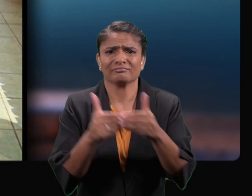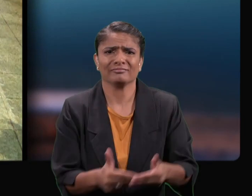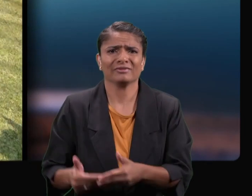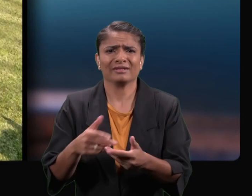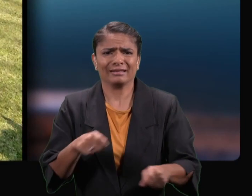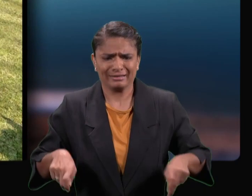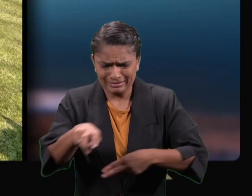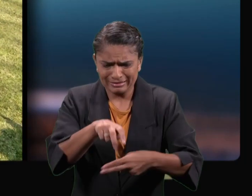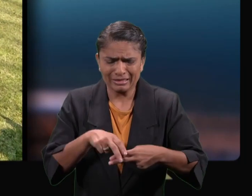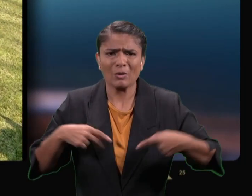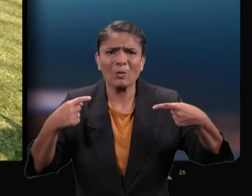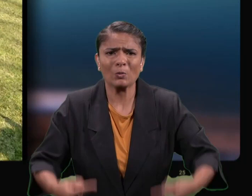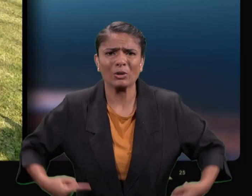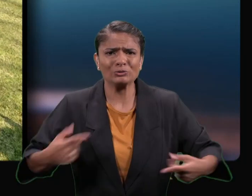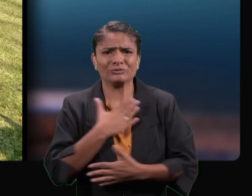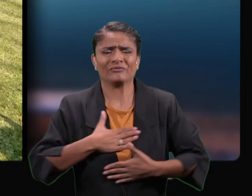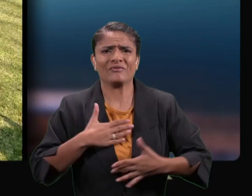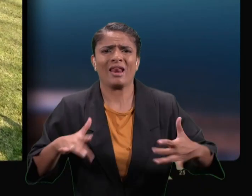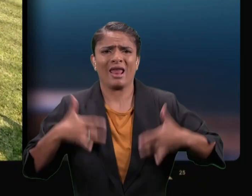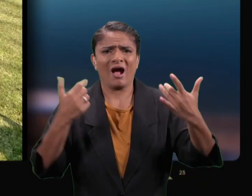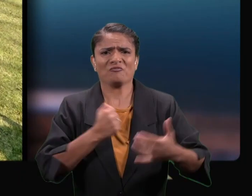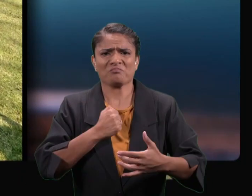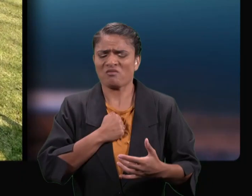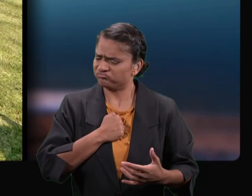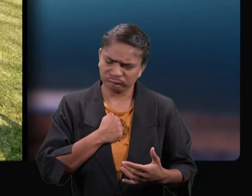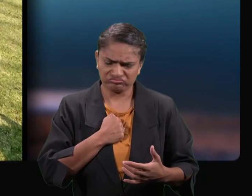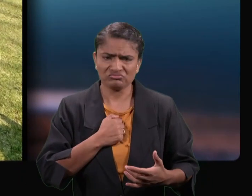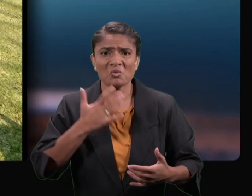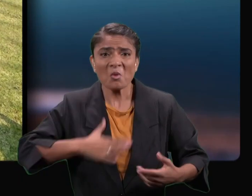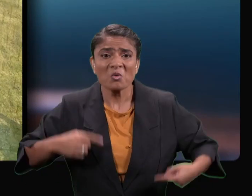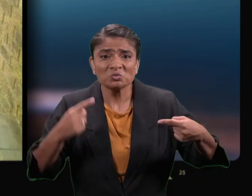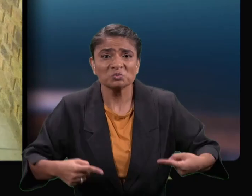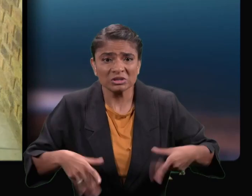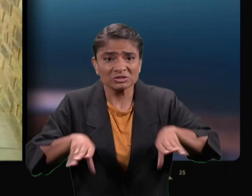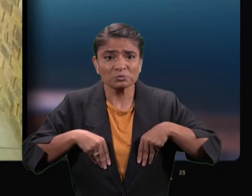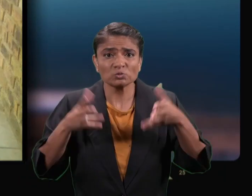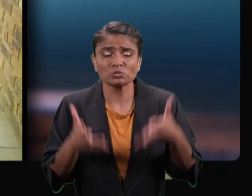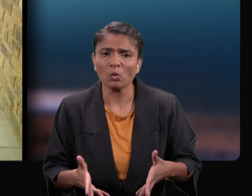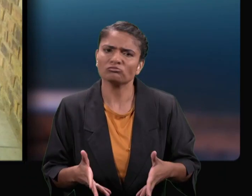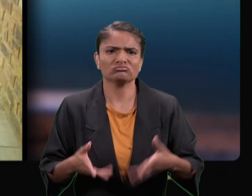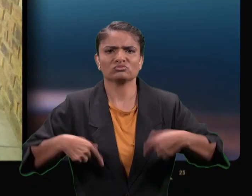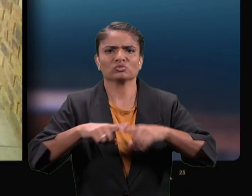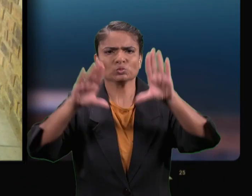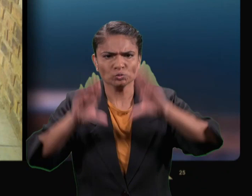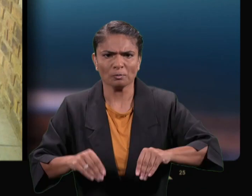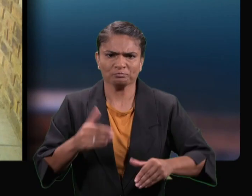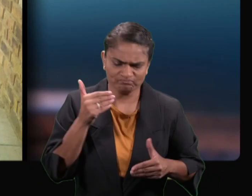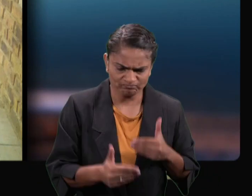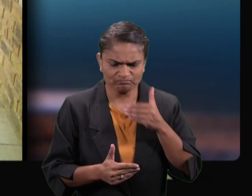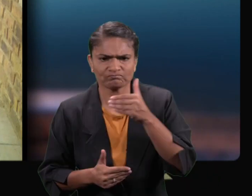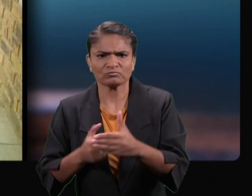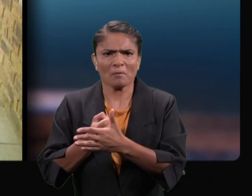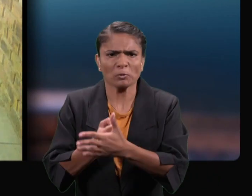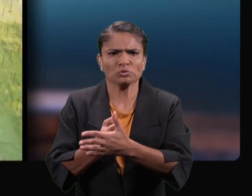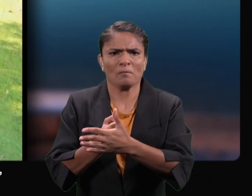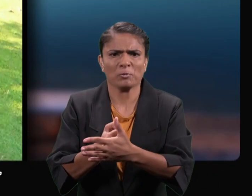to a wheelchair was massively challenging, but Sharon was determined not to let anything hold her back. Despite her difficult circumstances,